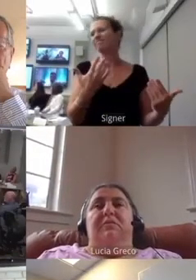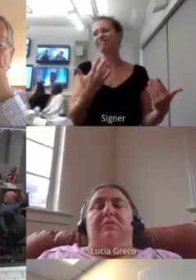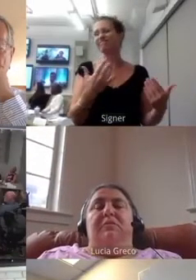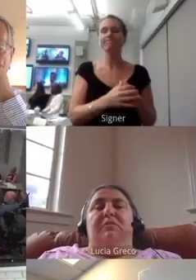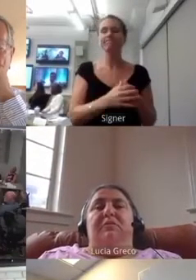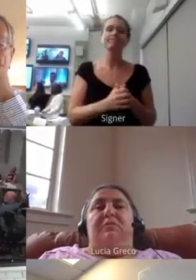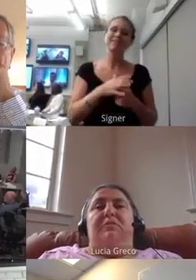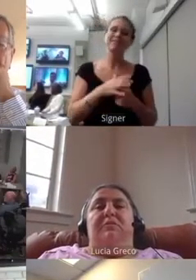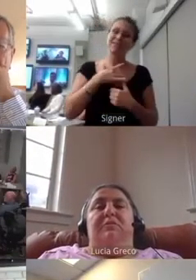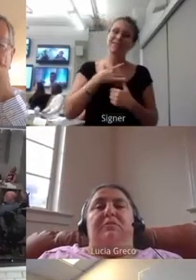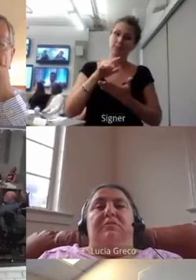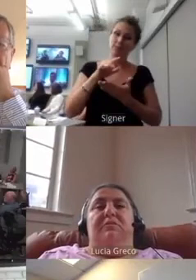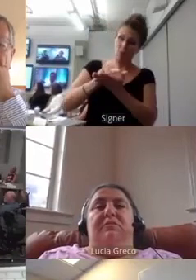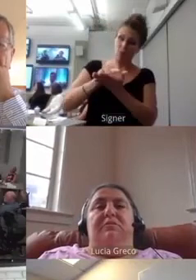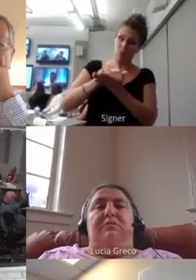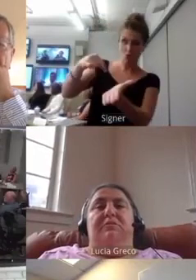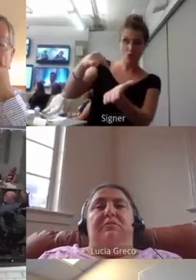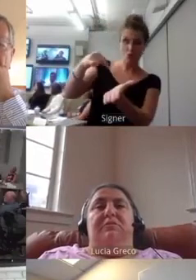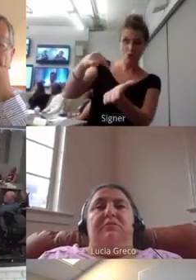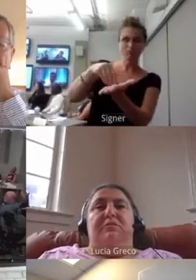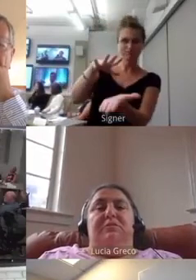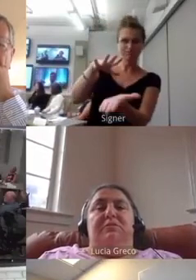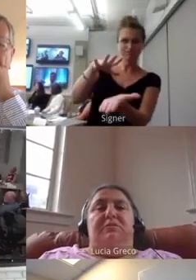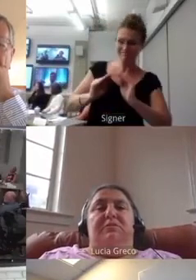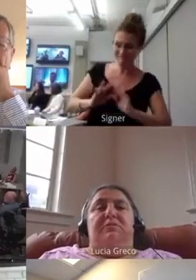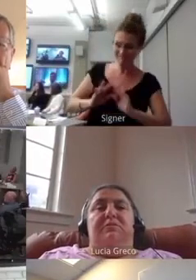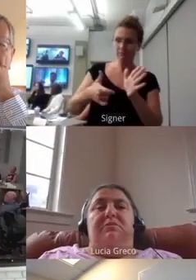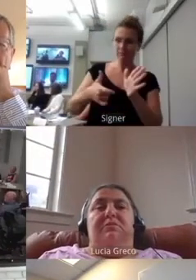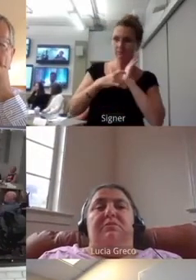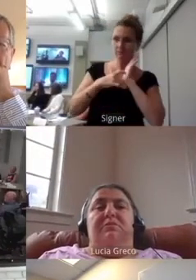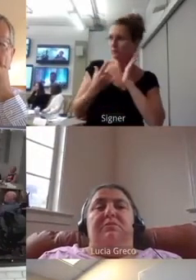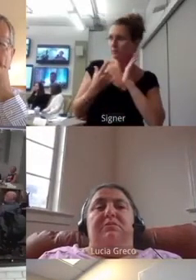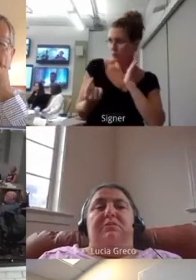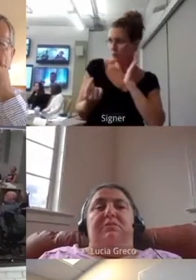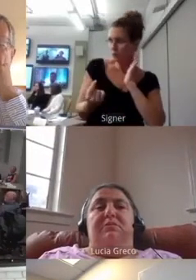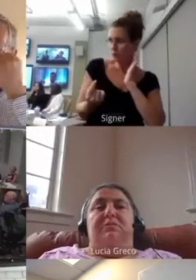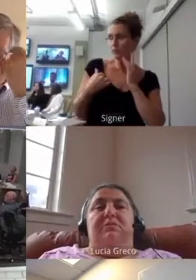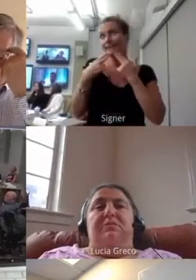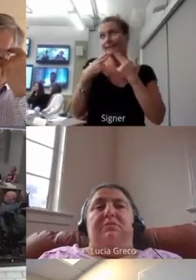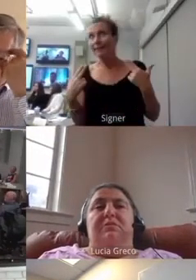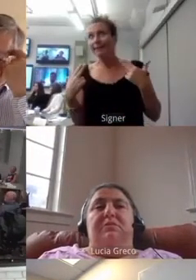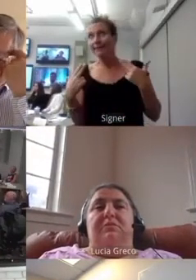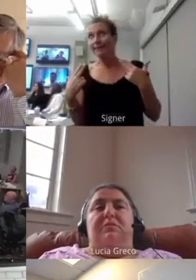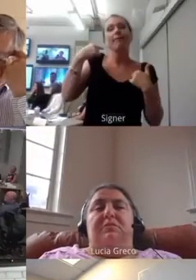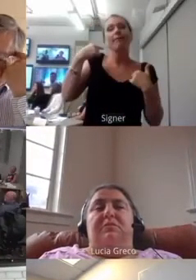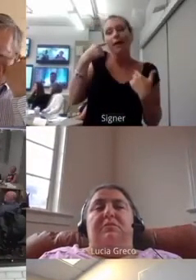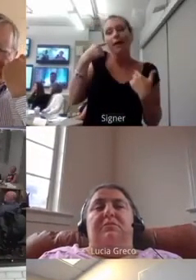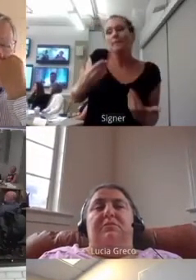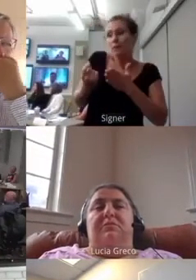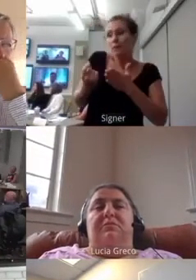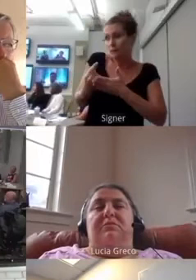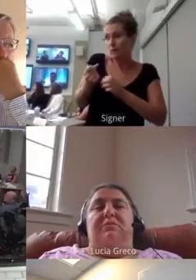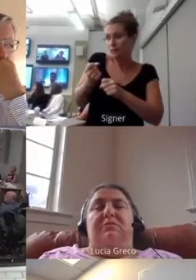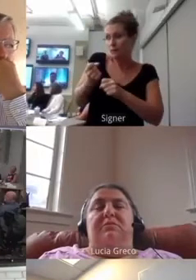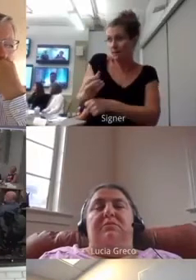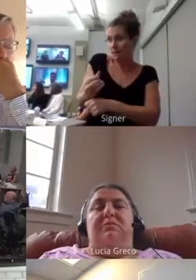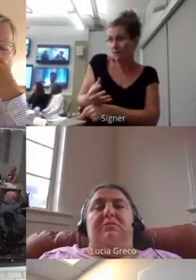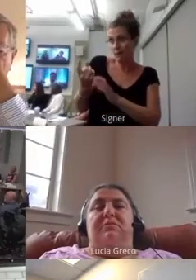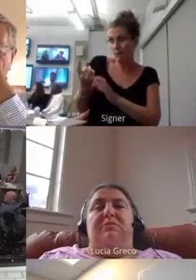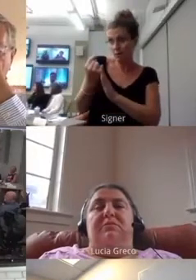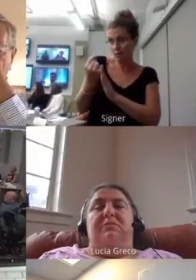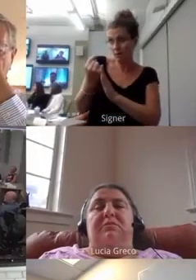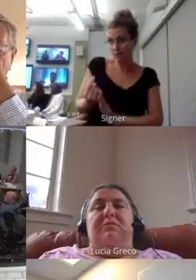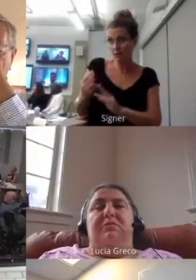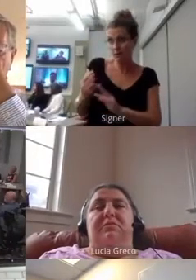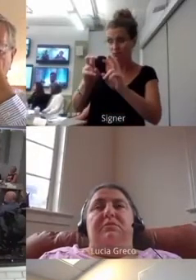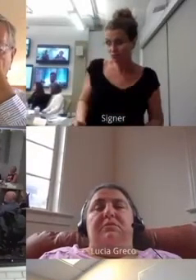happen. In my naivety, perhaps, I thought the review every 5 years would do that. It's not. I know I'm the dean